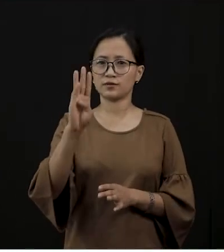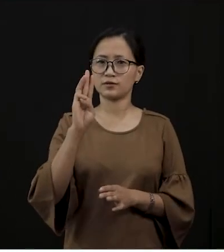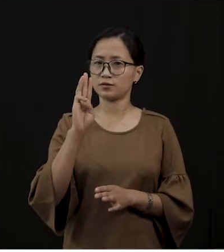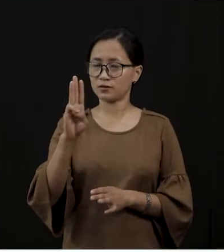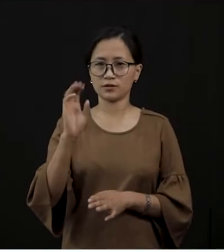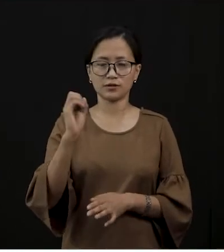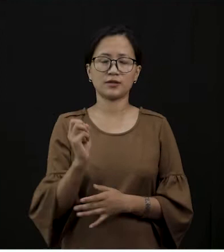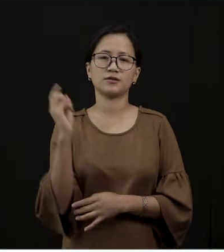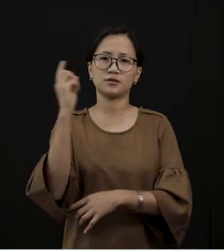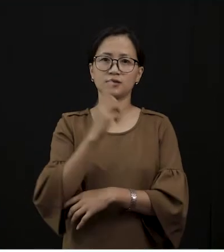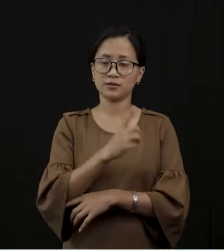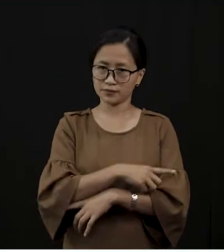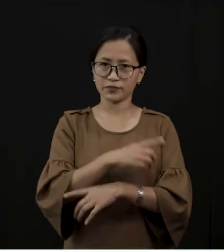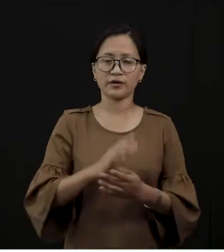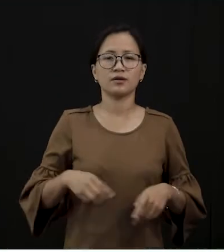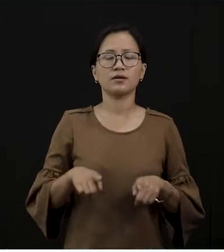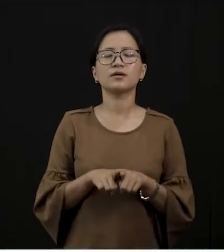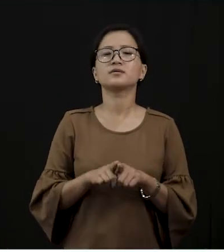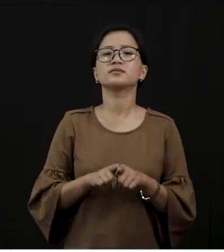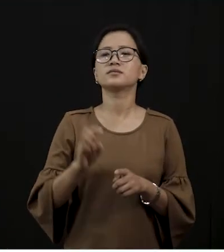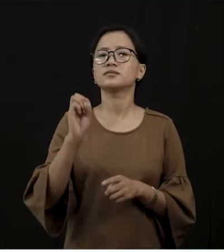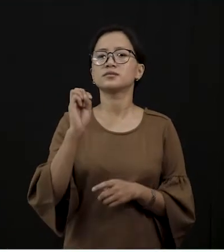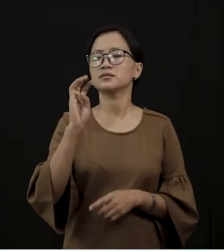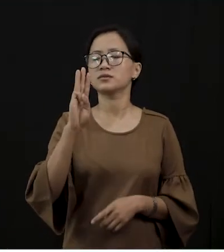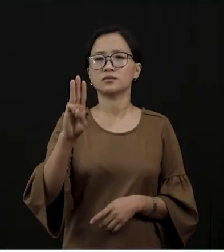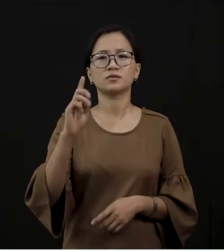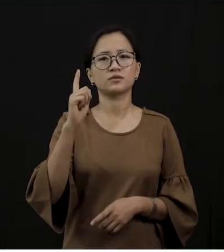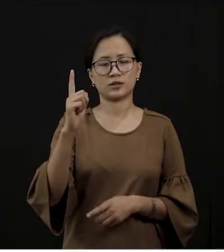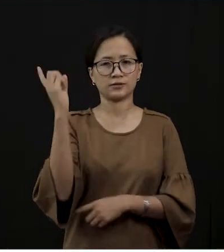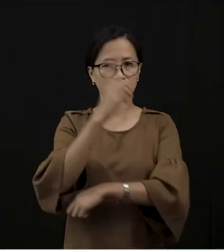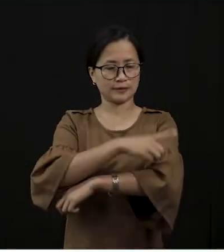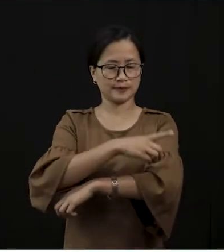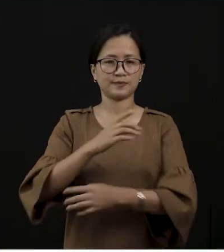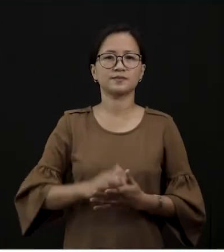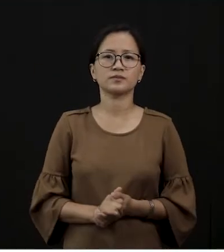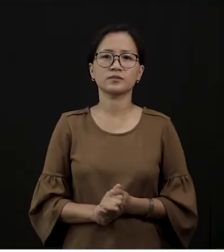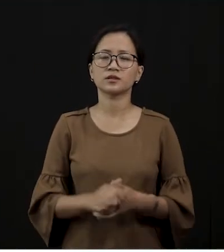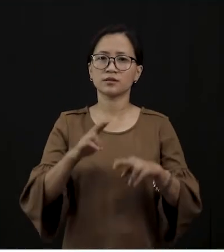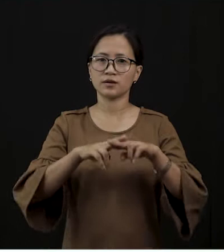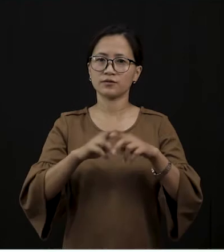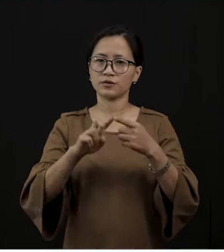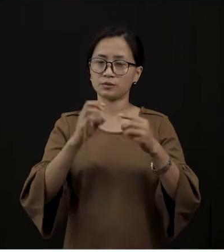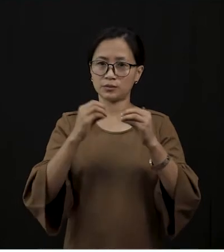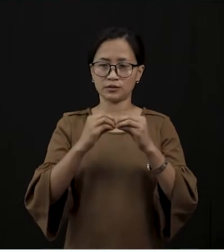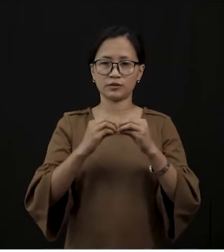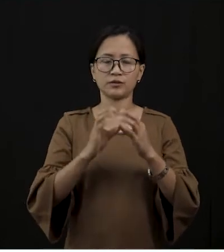31 days. Okay? Most months have 30 days or 31 days. February has